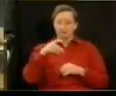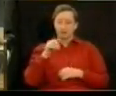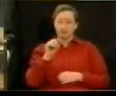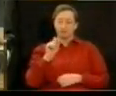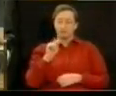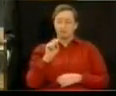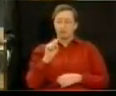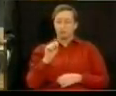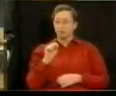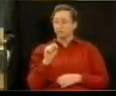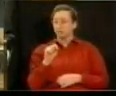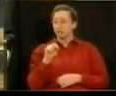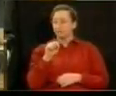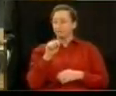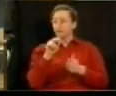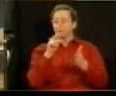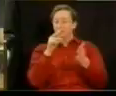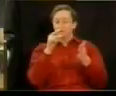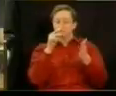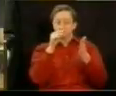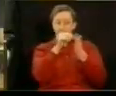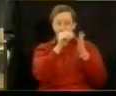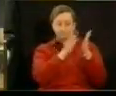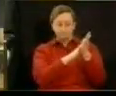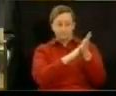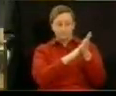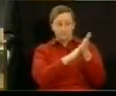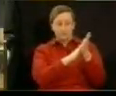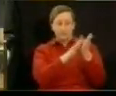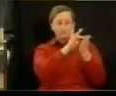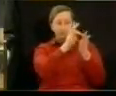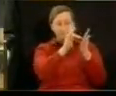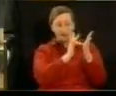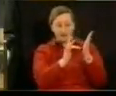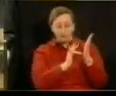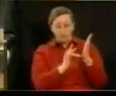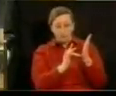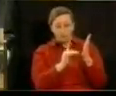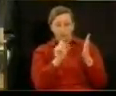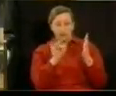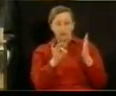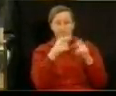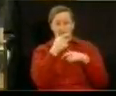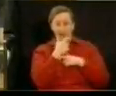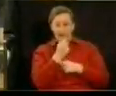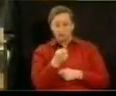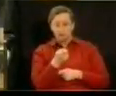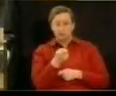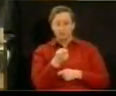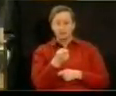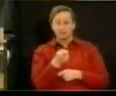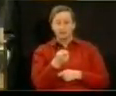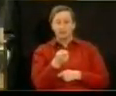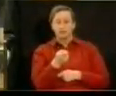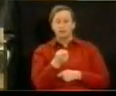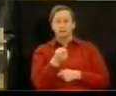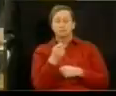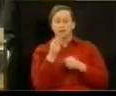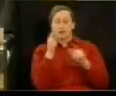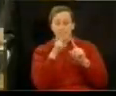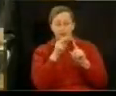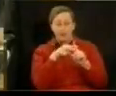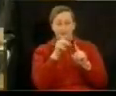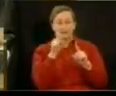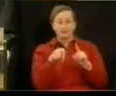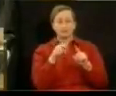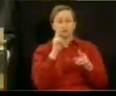notice that these spots will be vacated, and anyone interested should, if they wish to seek these spots, notify the